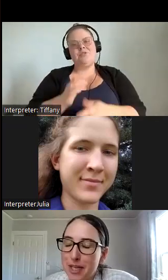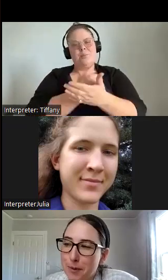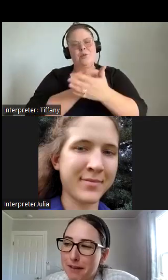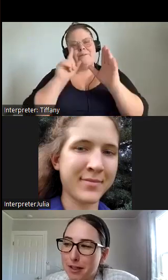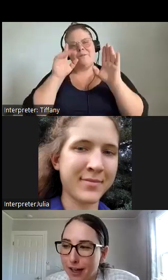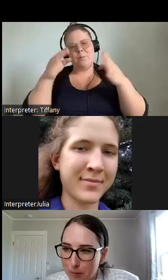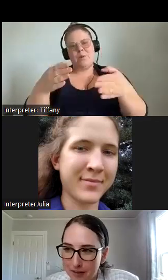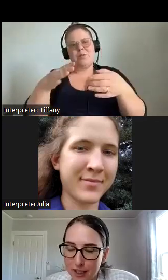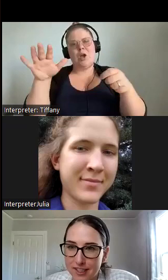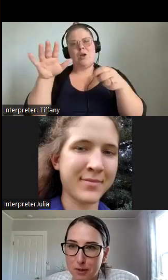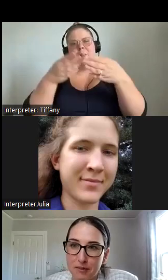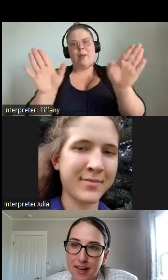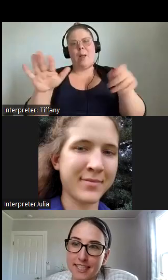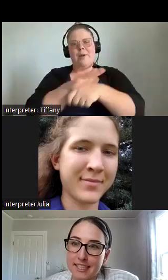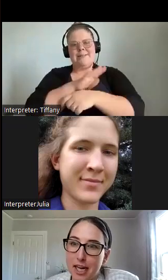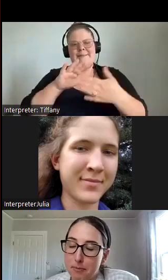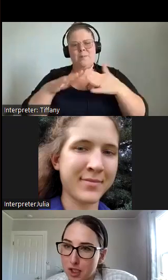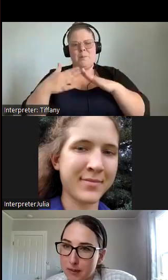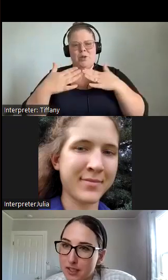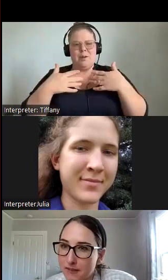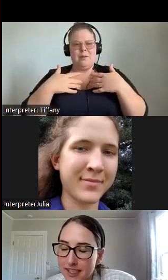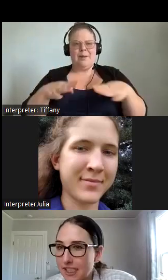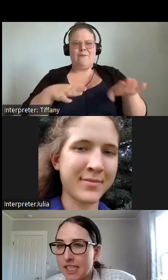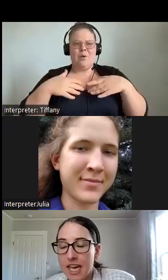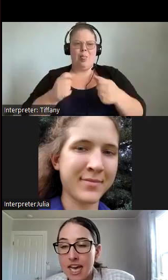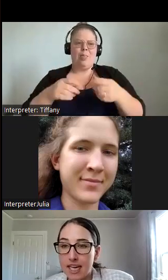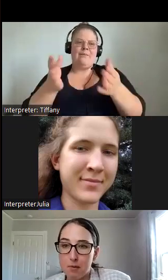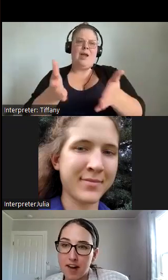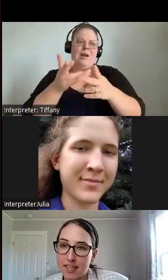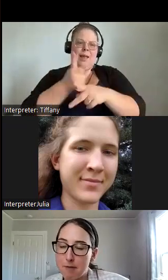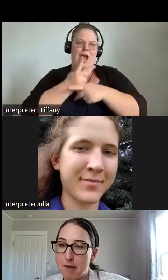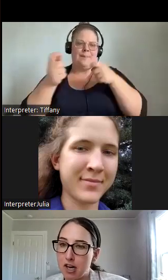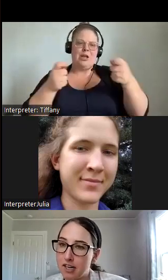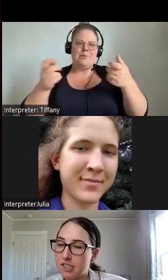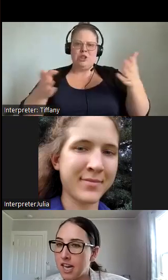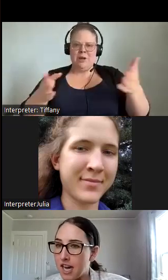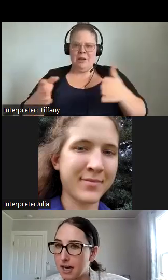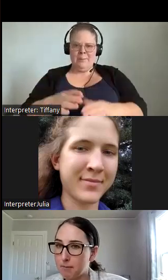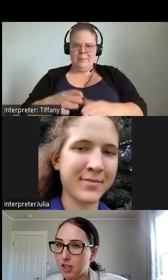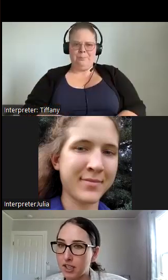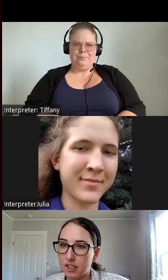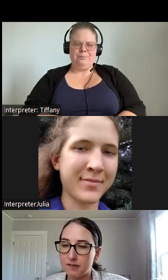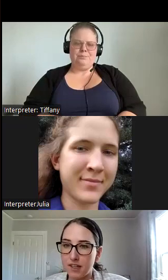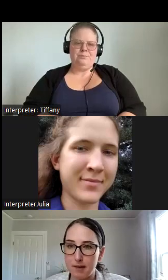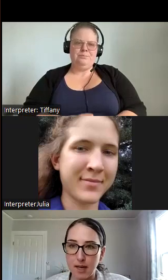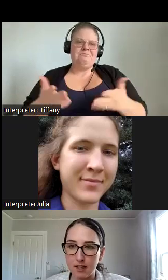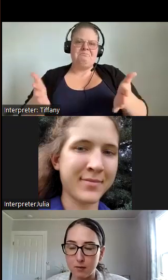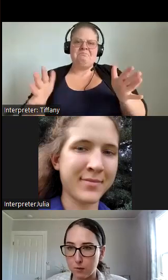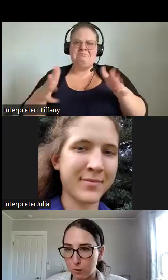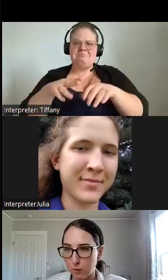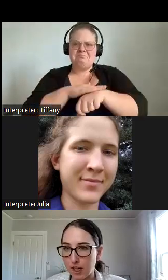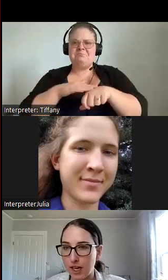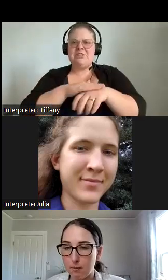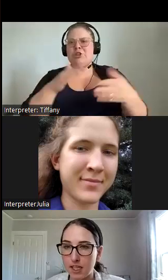comprehensive community behavioral health providers that are providing these care management services. And I provided that background earlier of kind